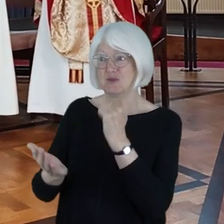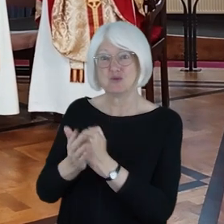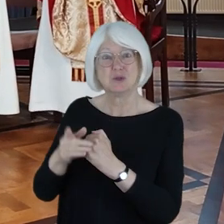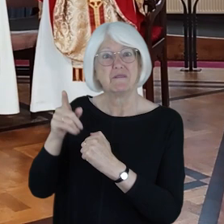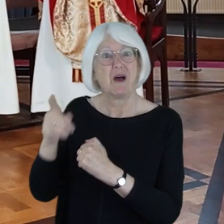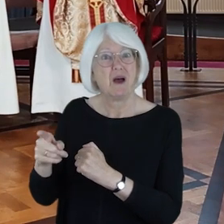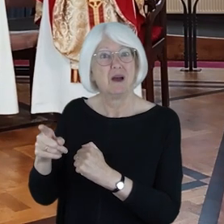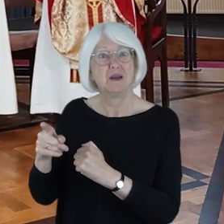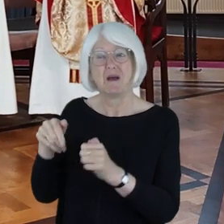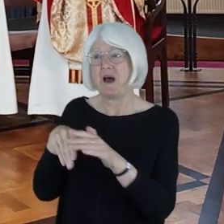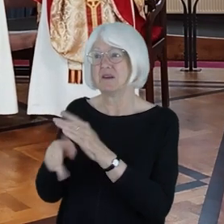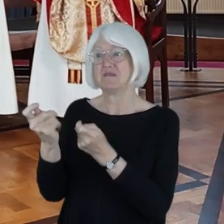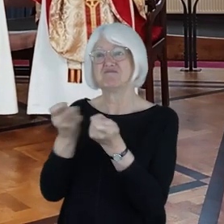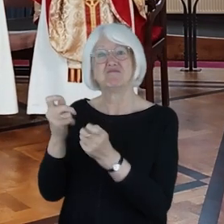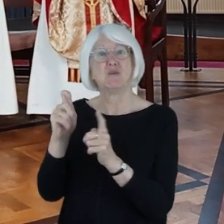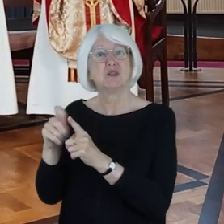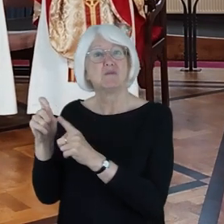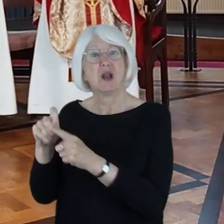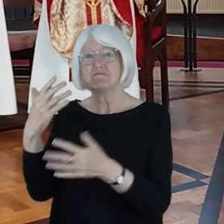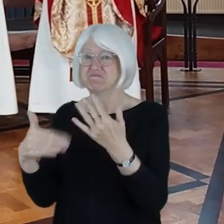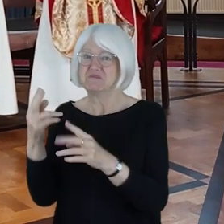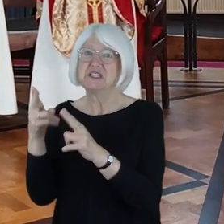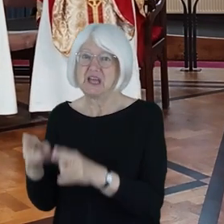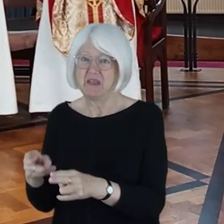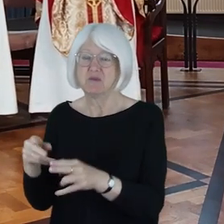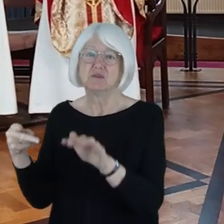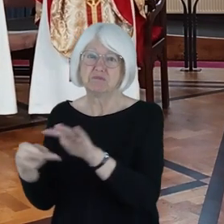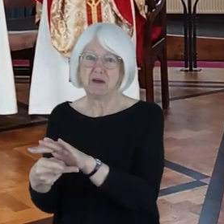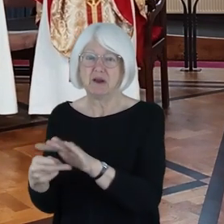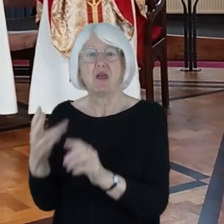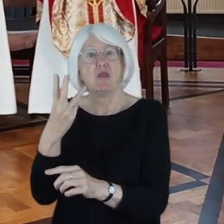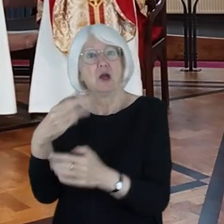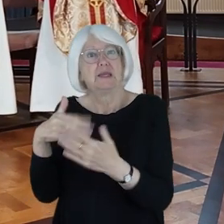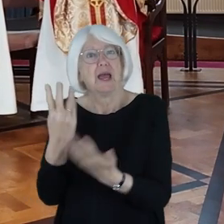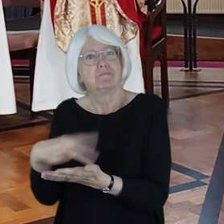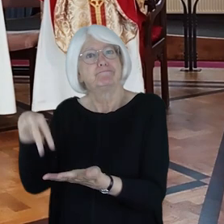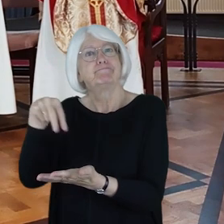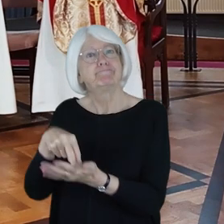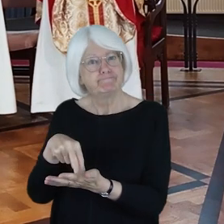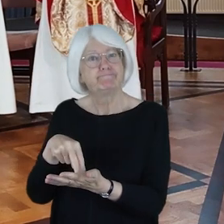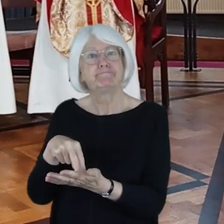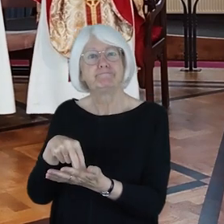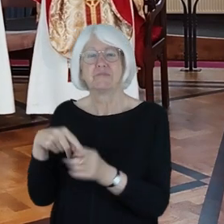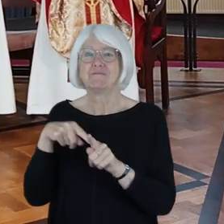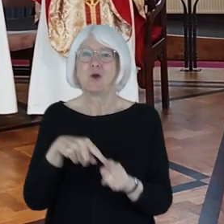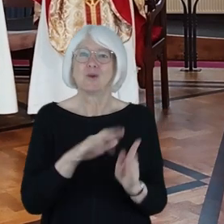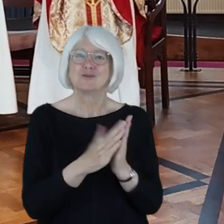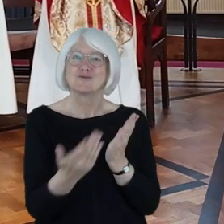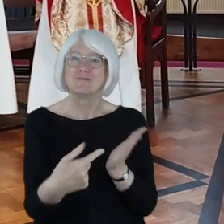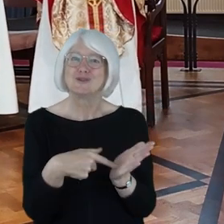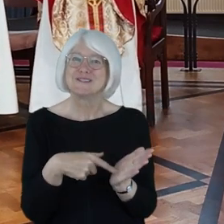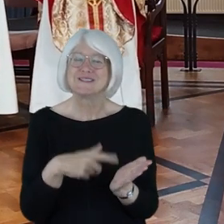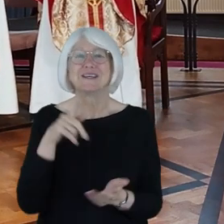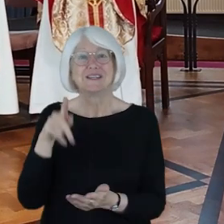He suffered death and was buried. On the third day he rose again, in accordance with the Scriptures.